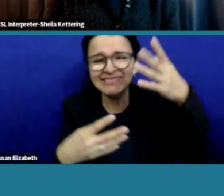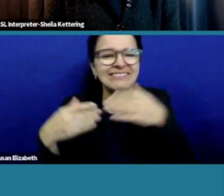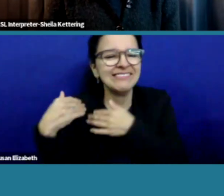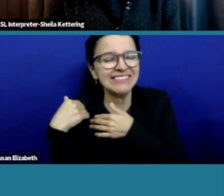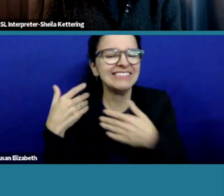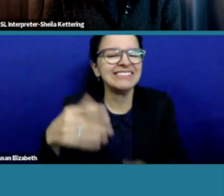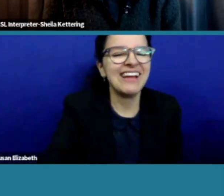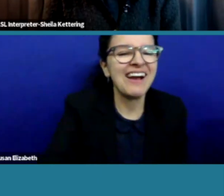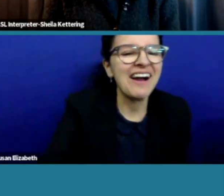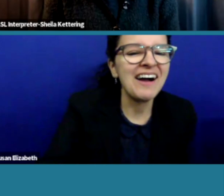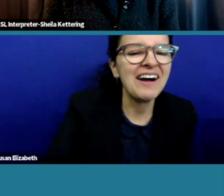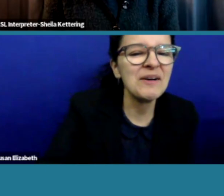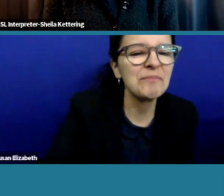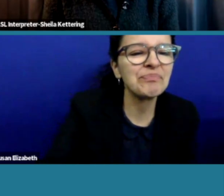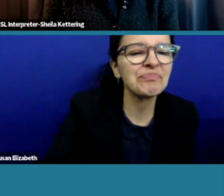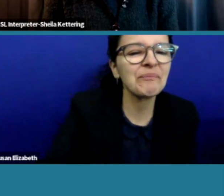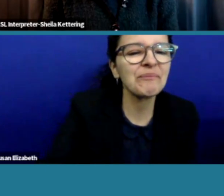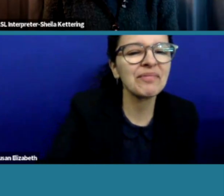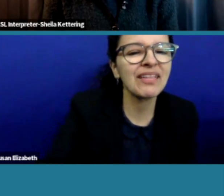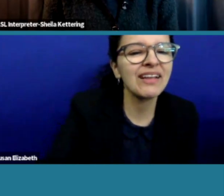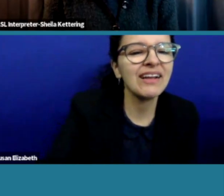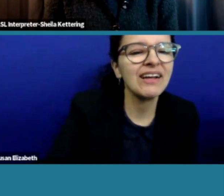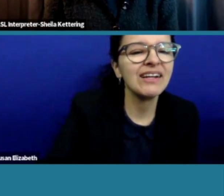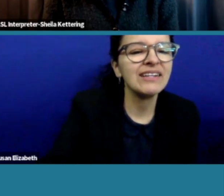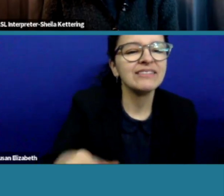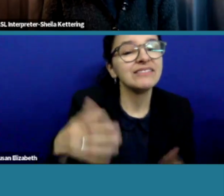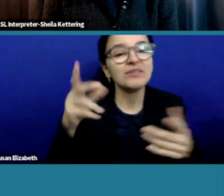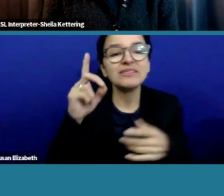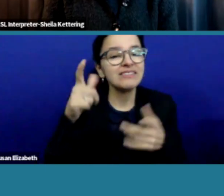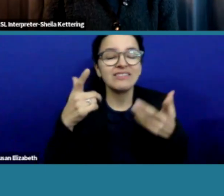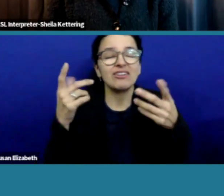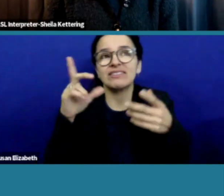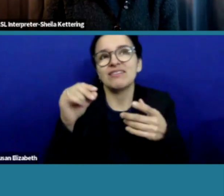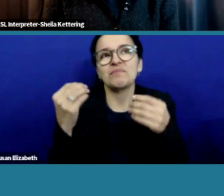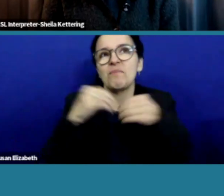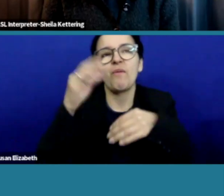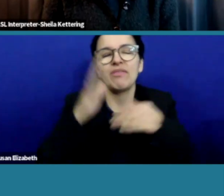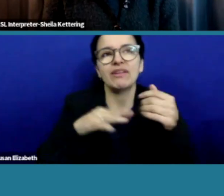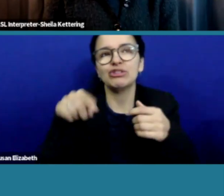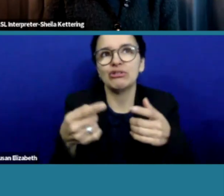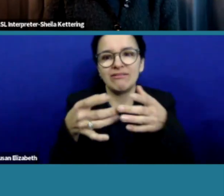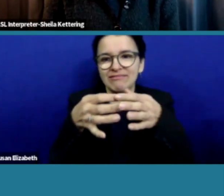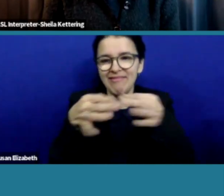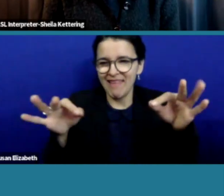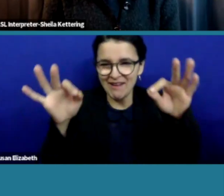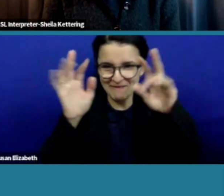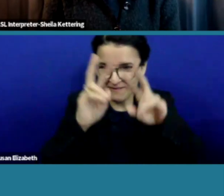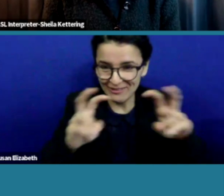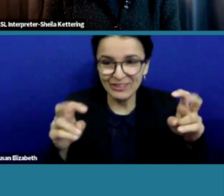problems. There are a lot of things to manage when you're working on a play or a performance.